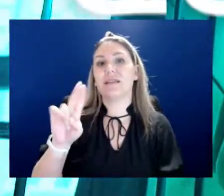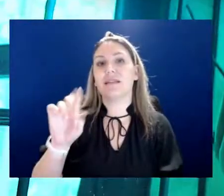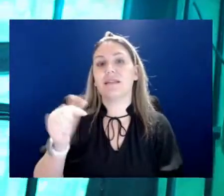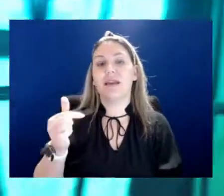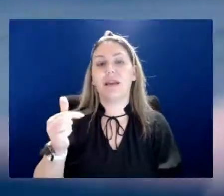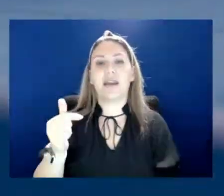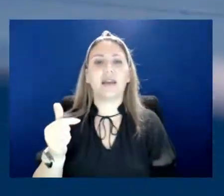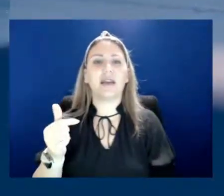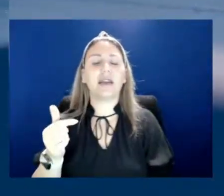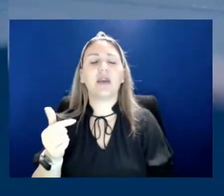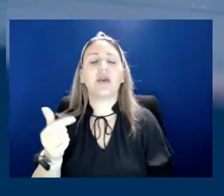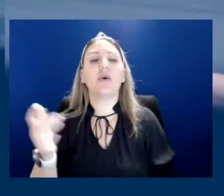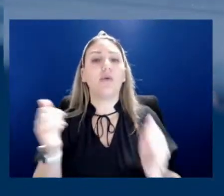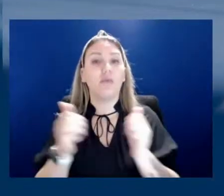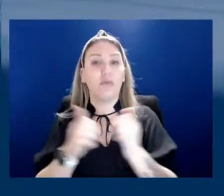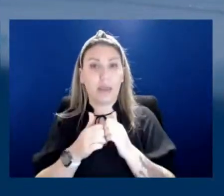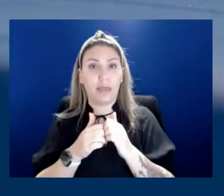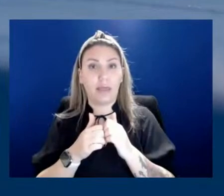well,